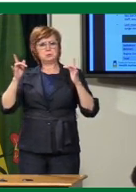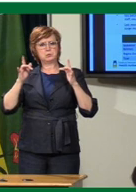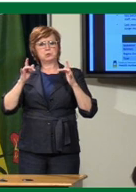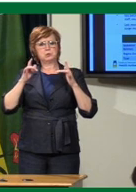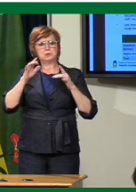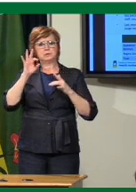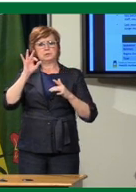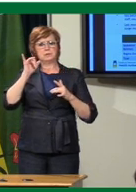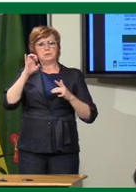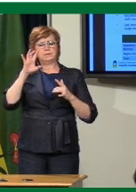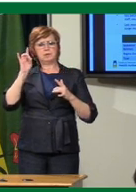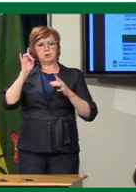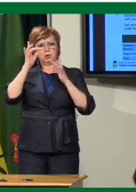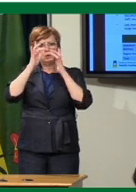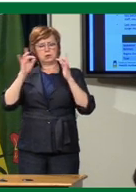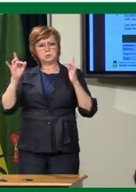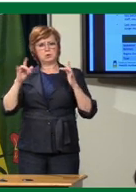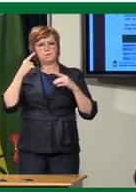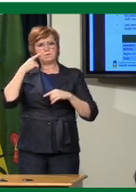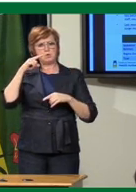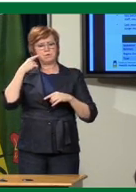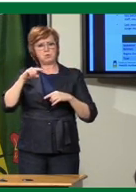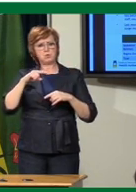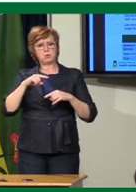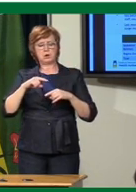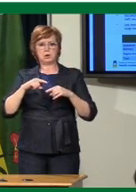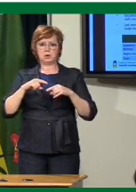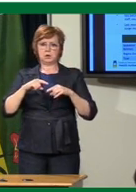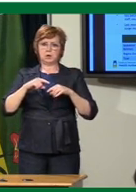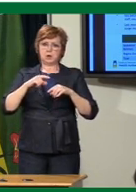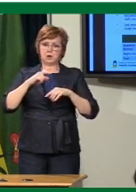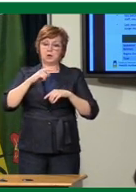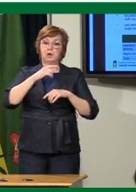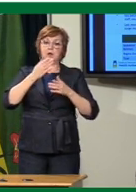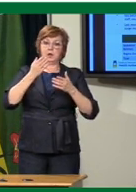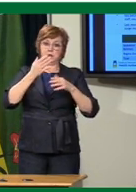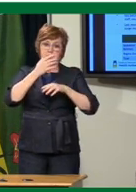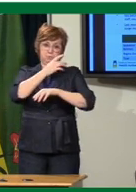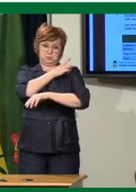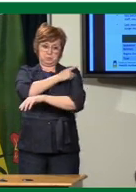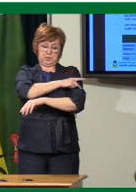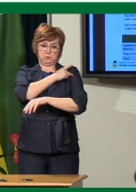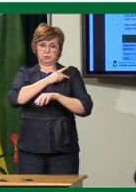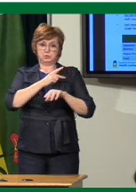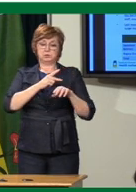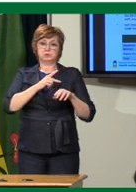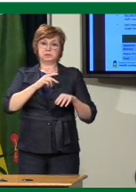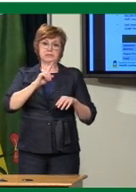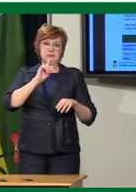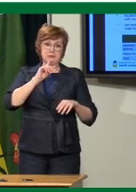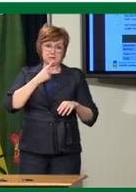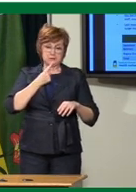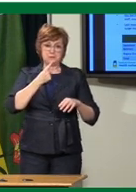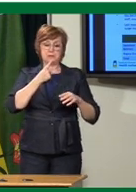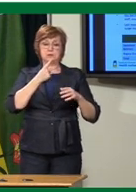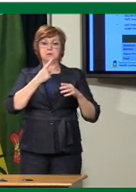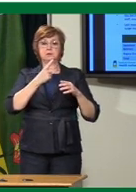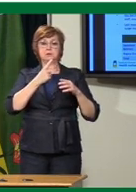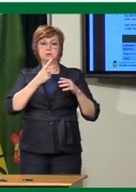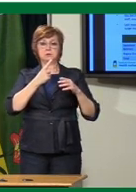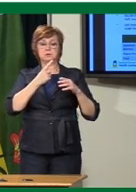essentially meant to serve patients that don't require the level of service offered in an acute setting, but still need ongoing service such as monitoring